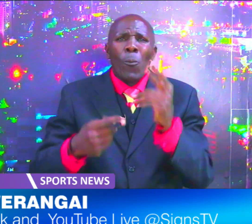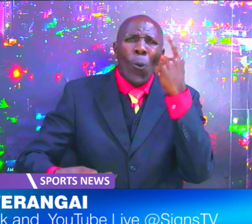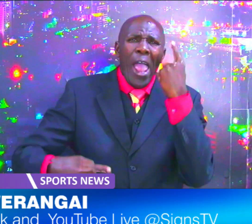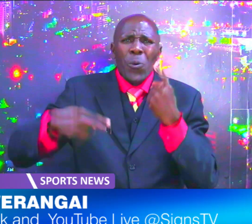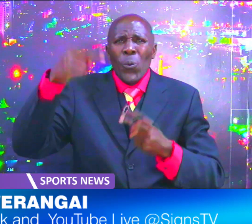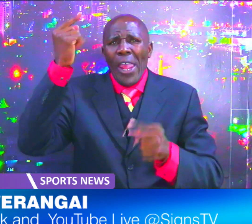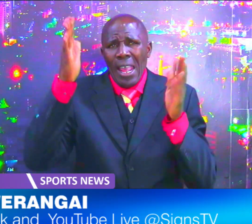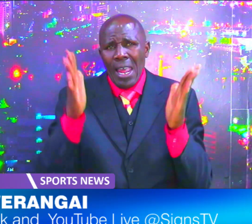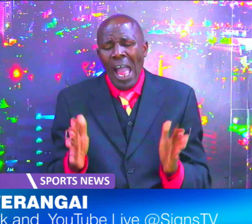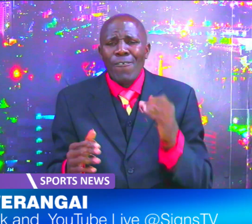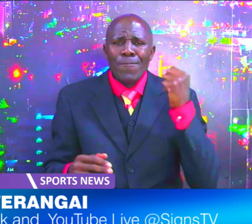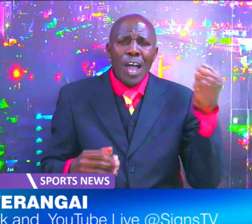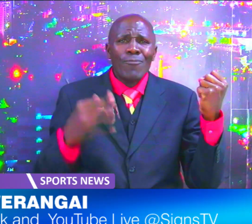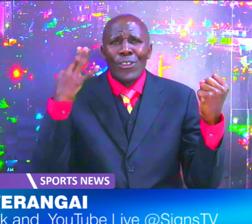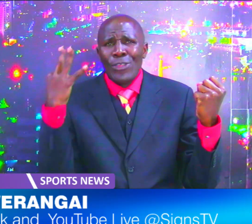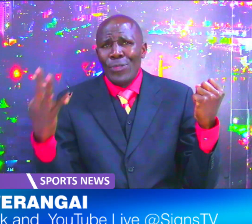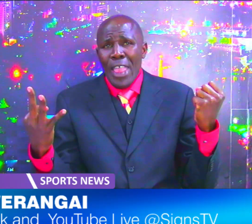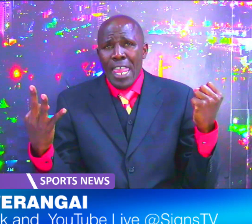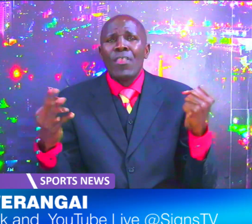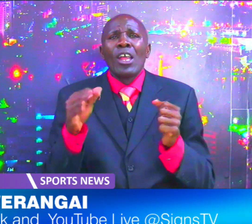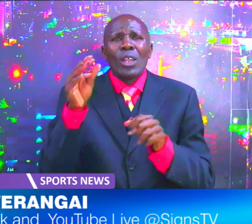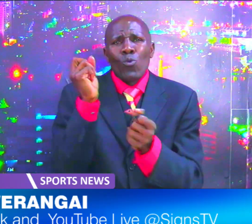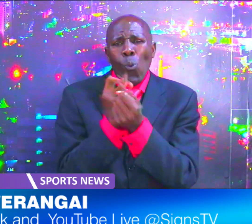With the Cottagers winning